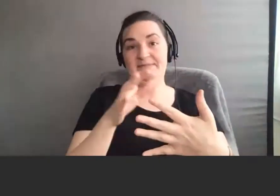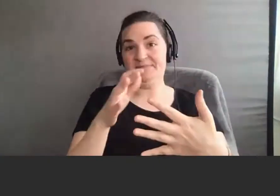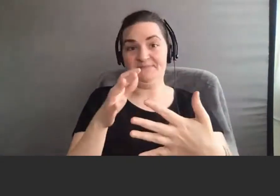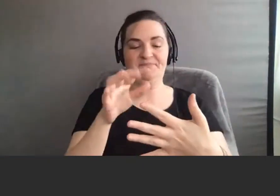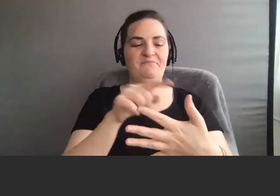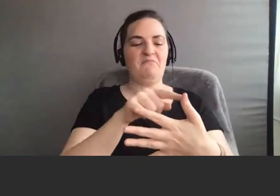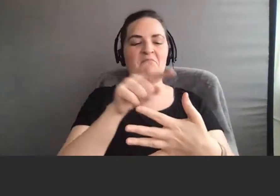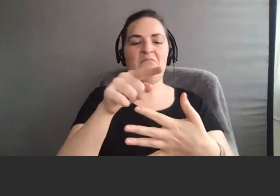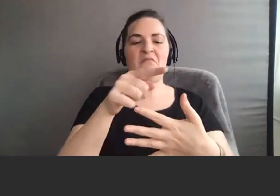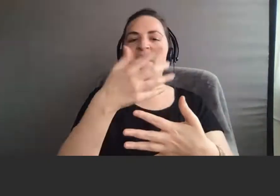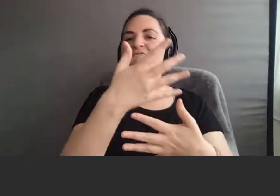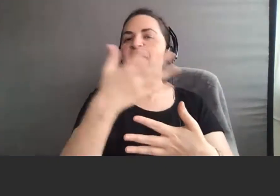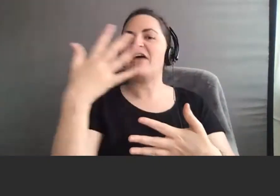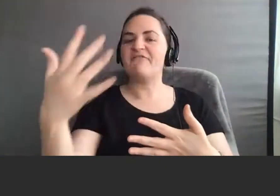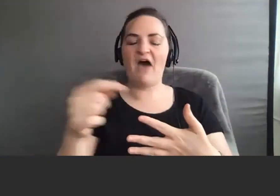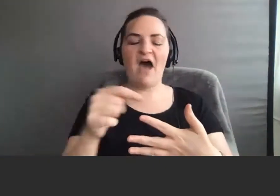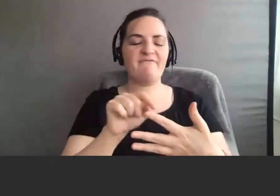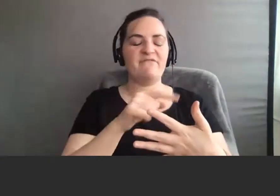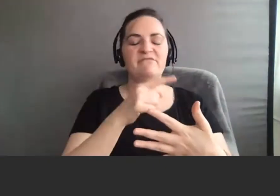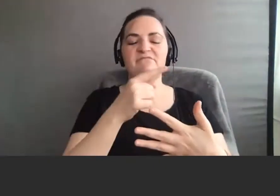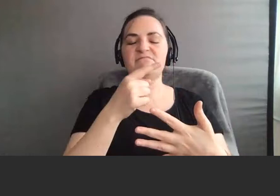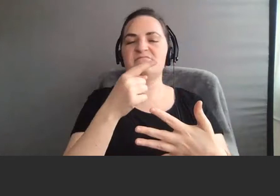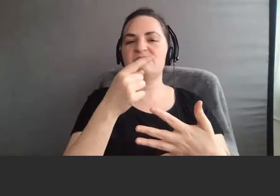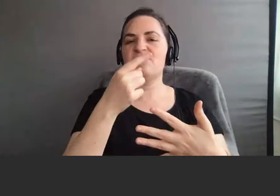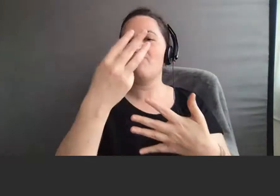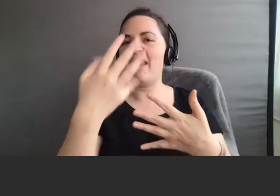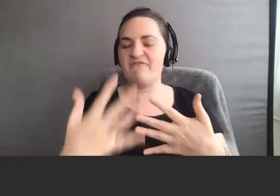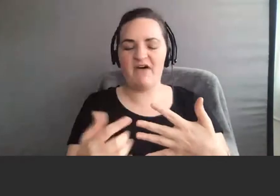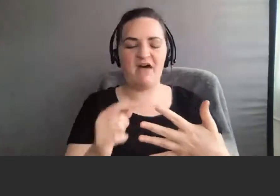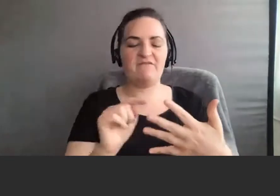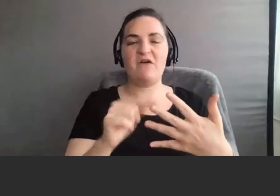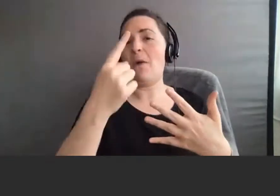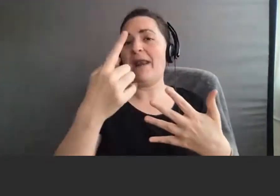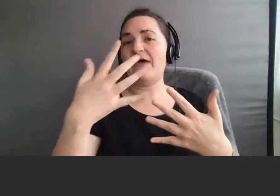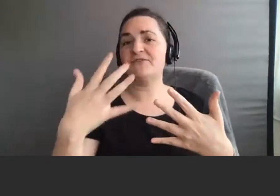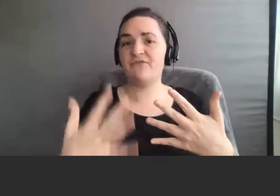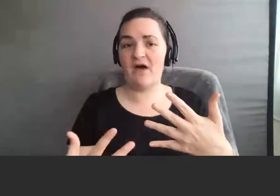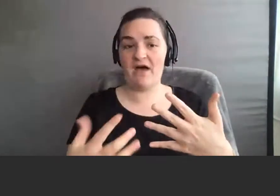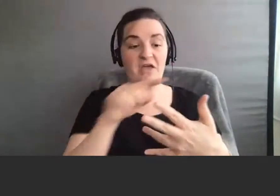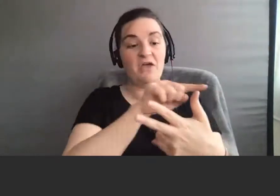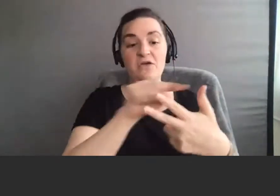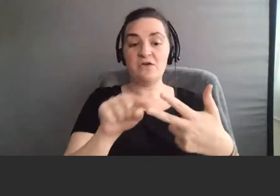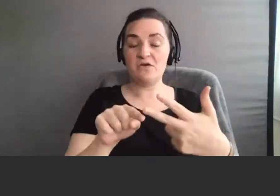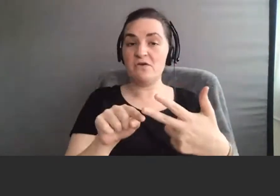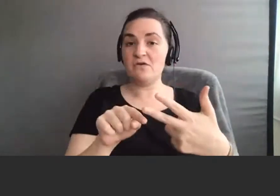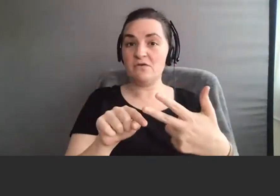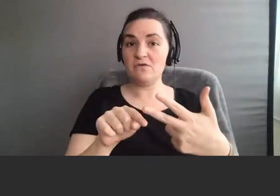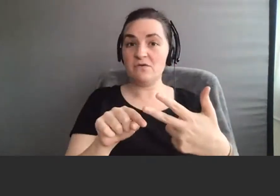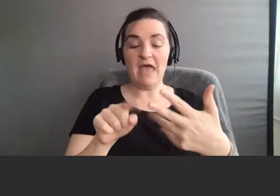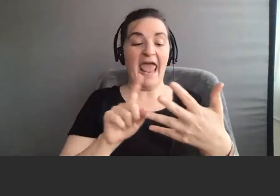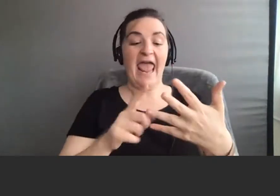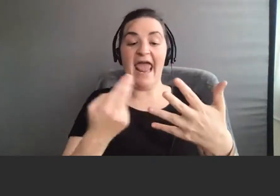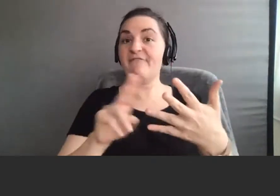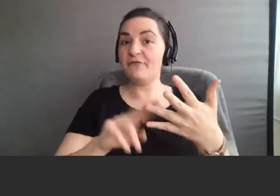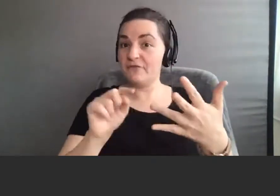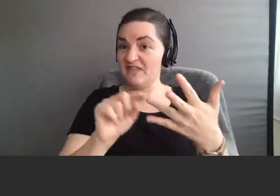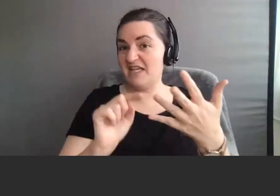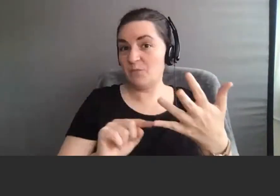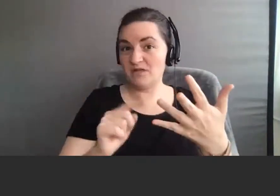get 3 out of 5, and 1 of them you get 1 out of 5. Because you've done the 5 quizzes, you get the